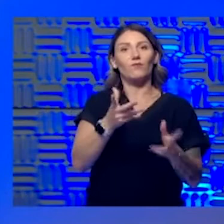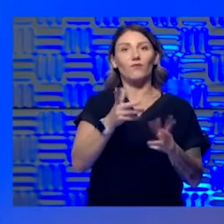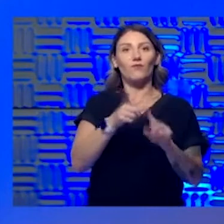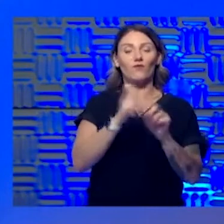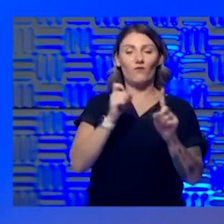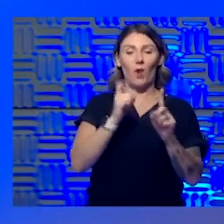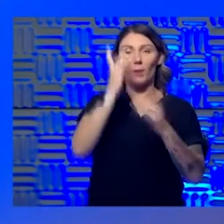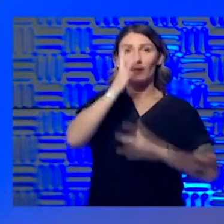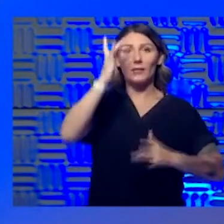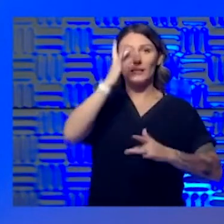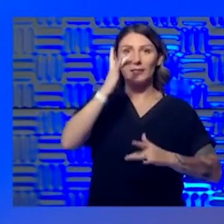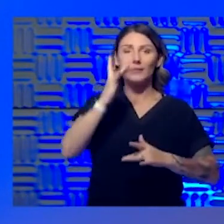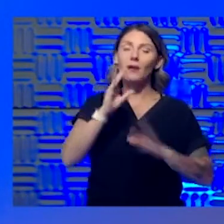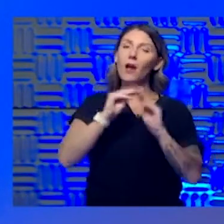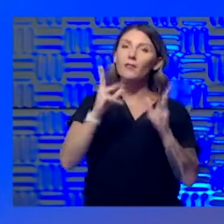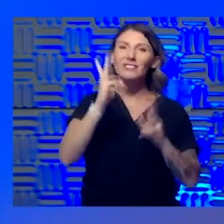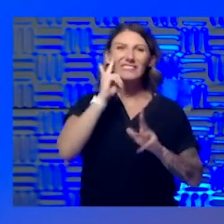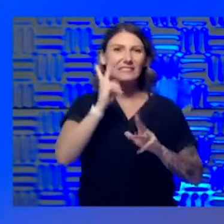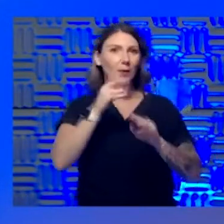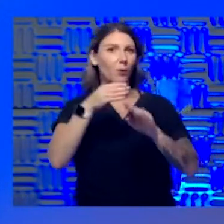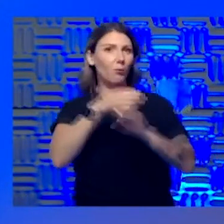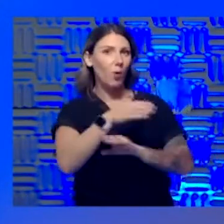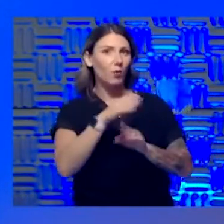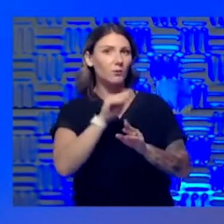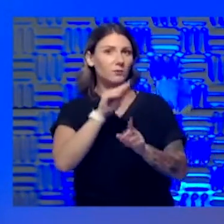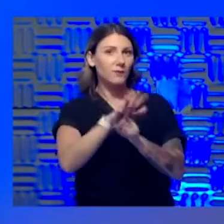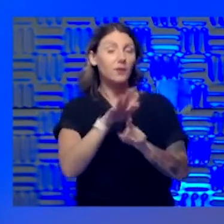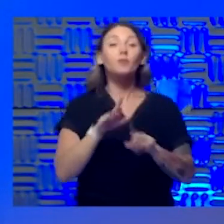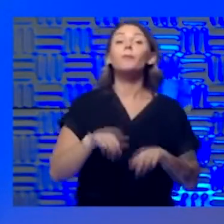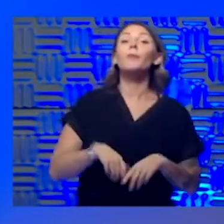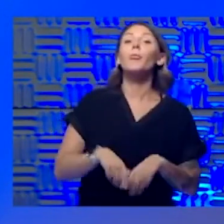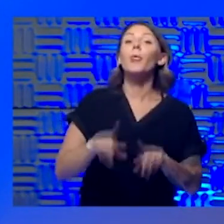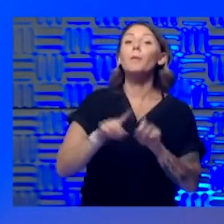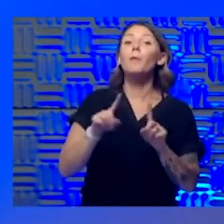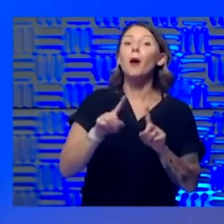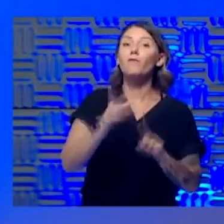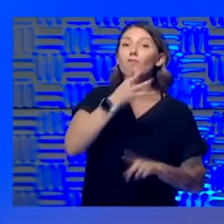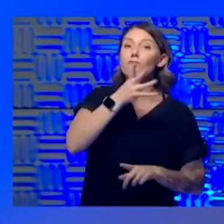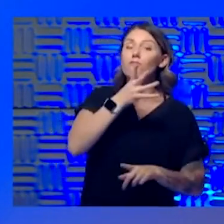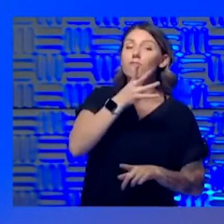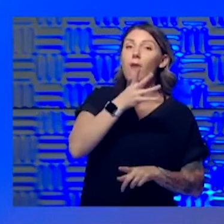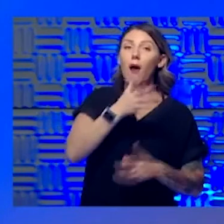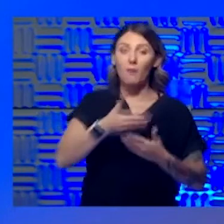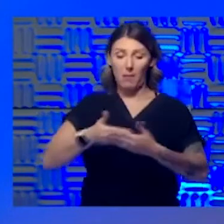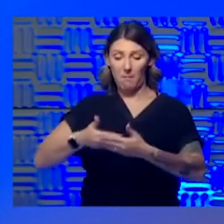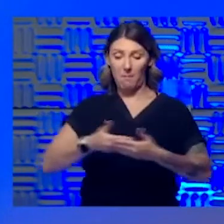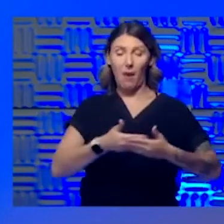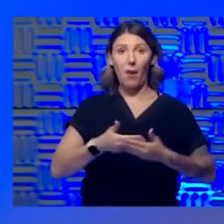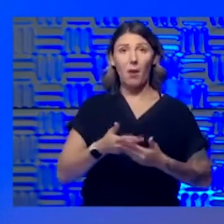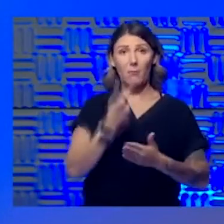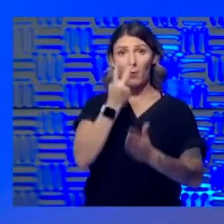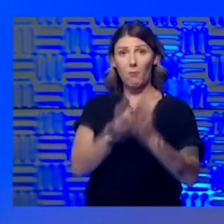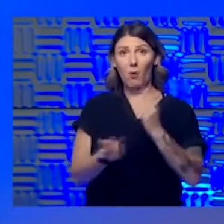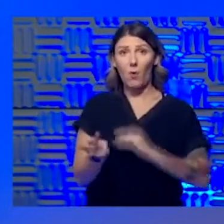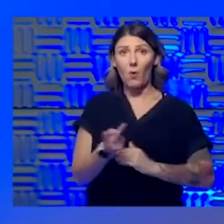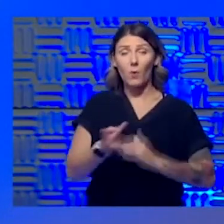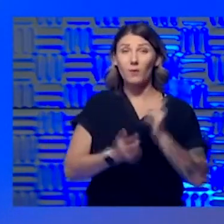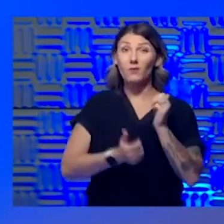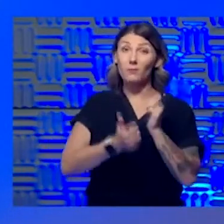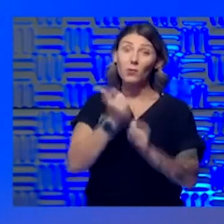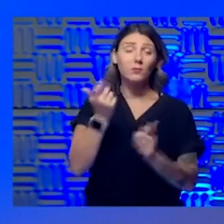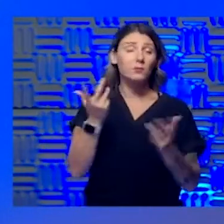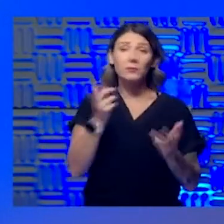for pregnancy, for mom and baby, I think we're thankful for the most part. We really don't see a lot